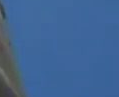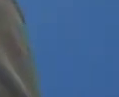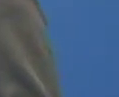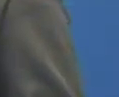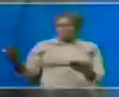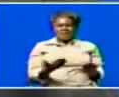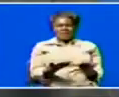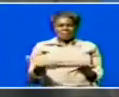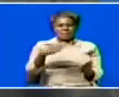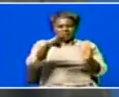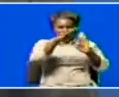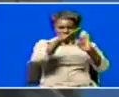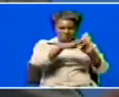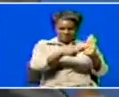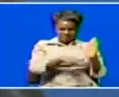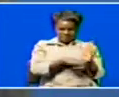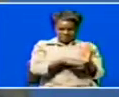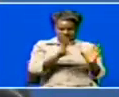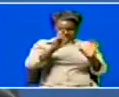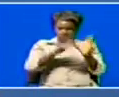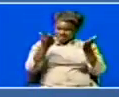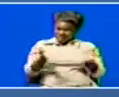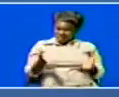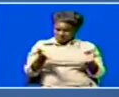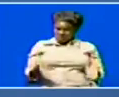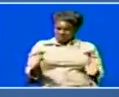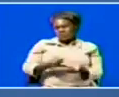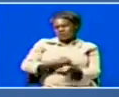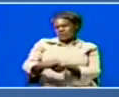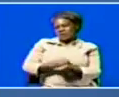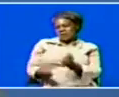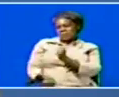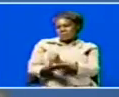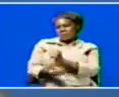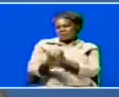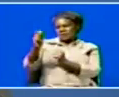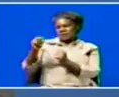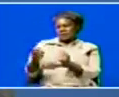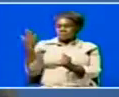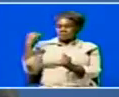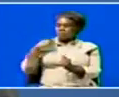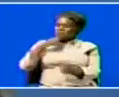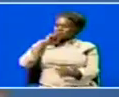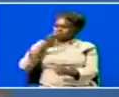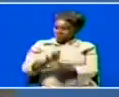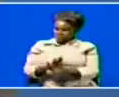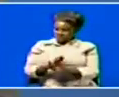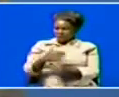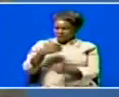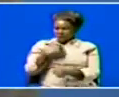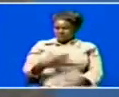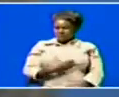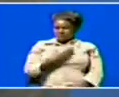Welcome back to the program once again. Of course, if you're just joining us, this is Friday Briefing right here on KTN. And earlier, I did promise you we'll have somebody who's